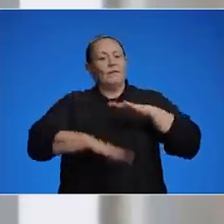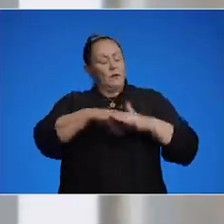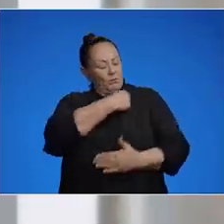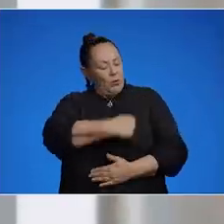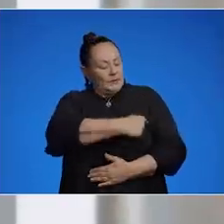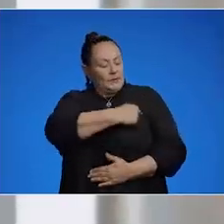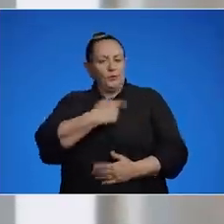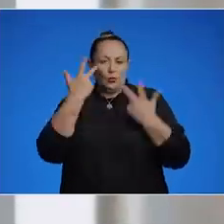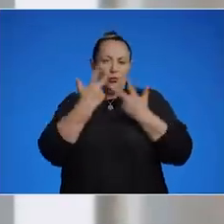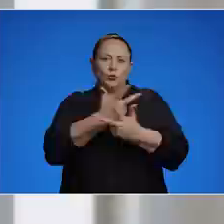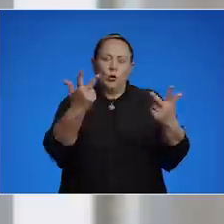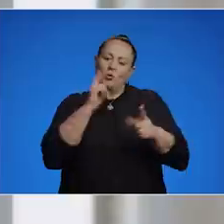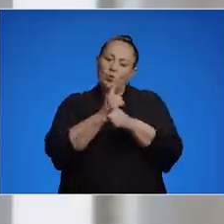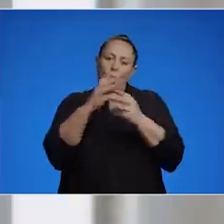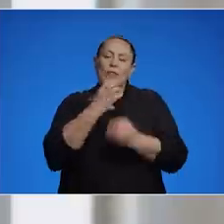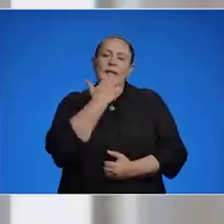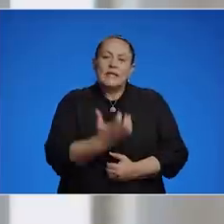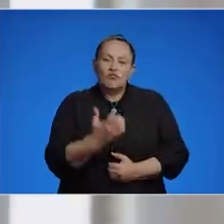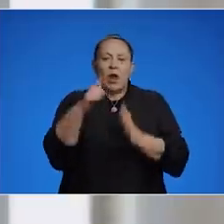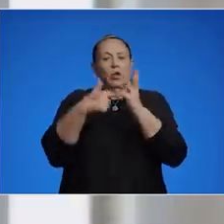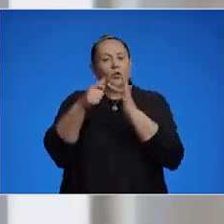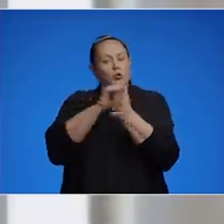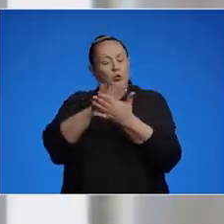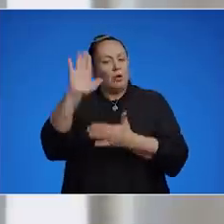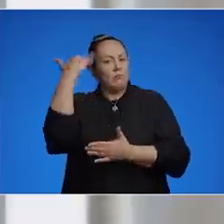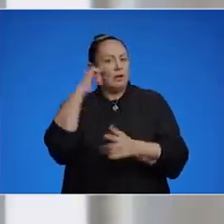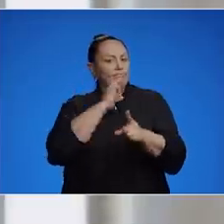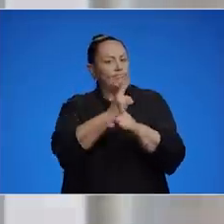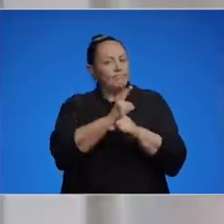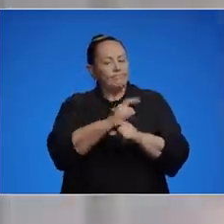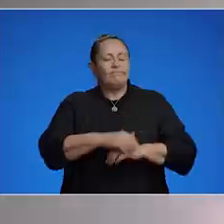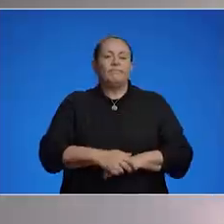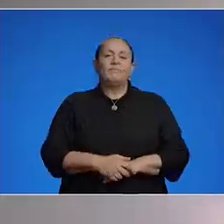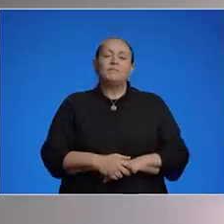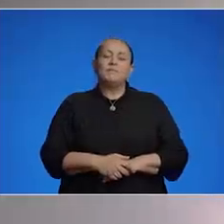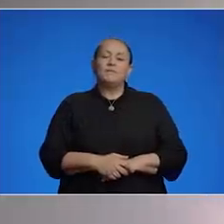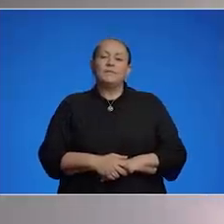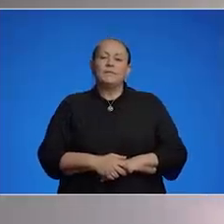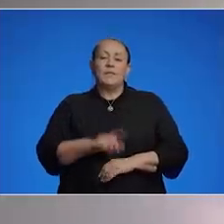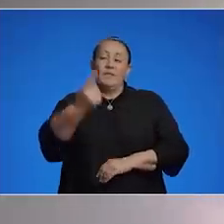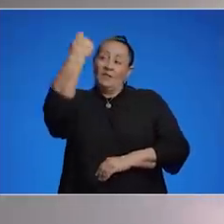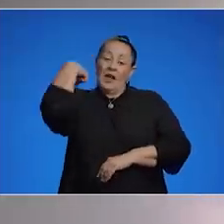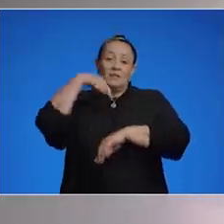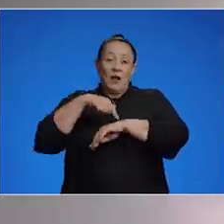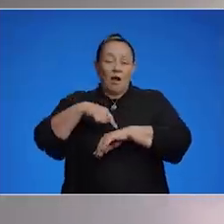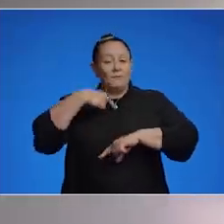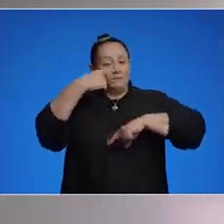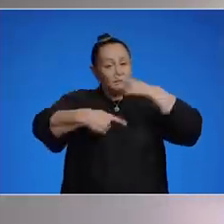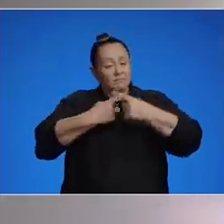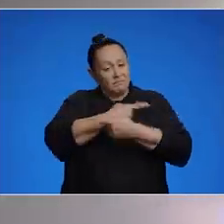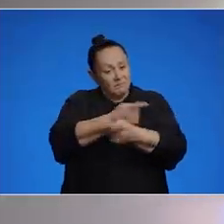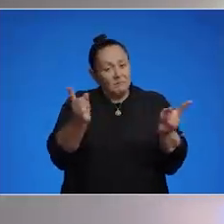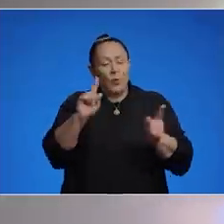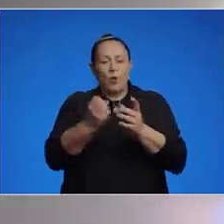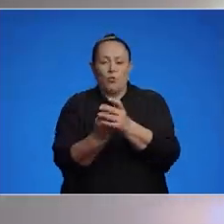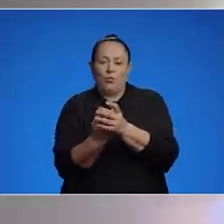I made to the house of Israel and the house of Judah. In those days and at that time, I will